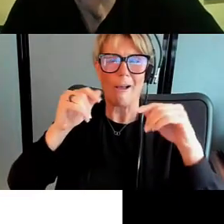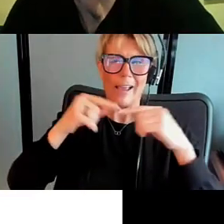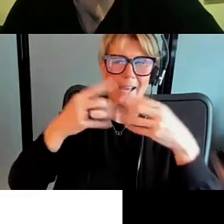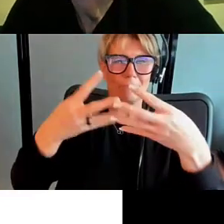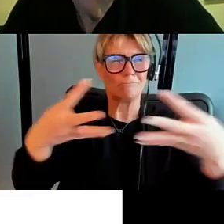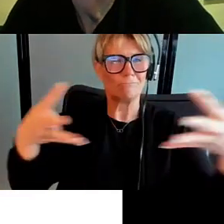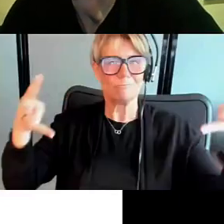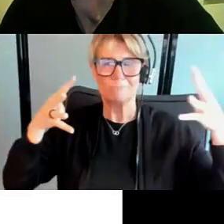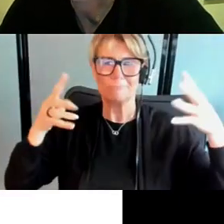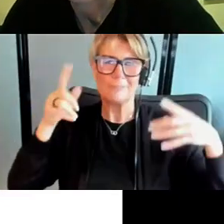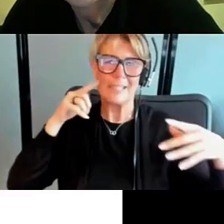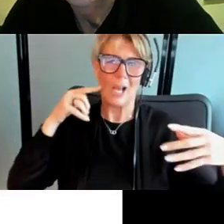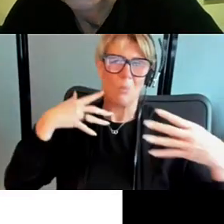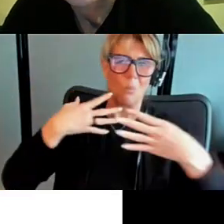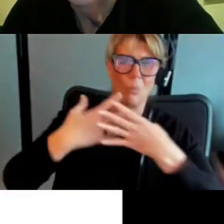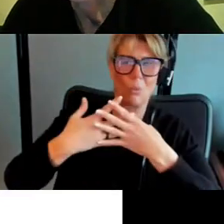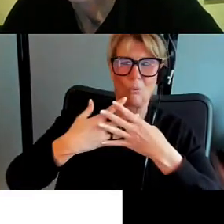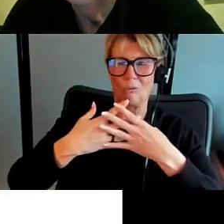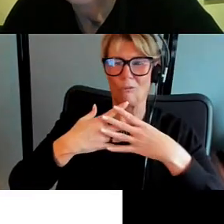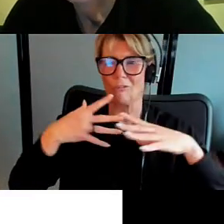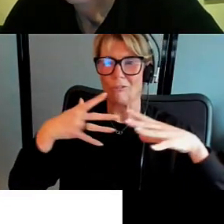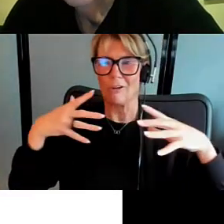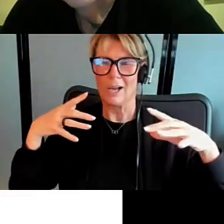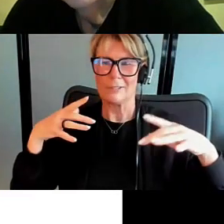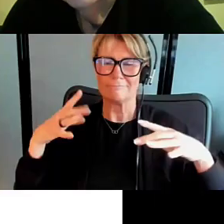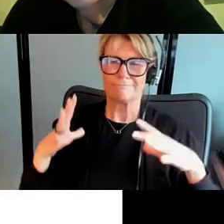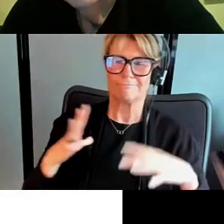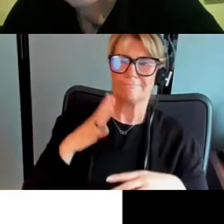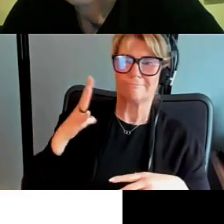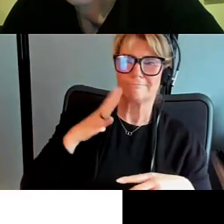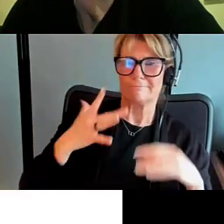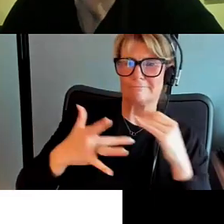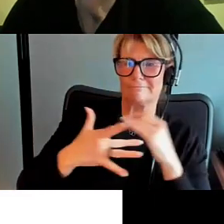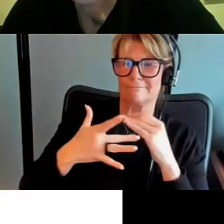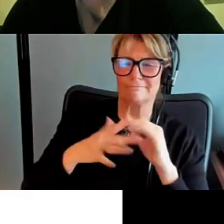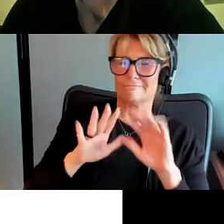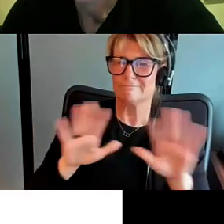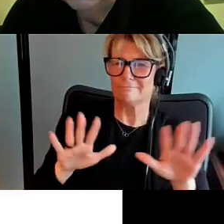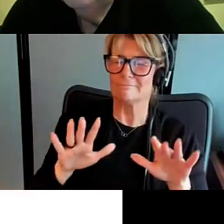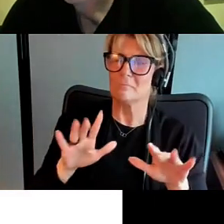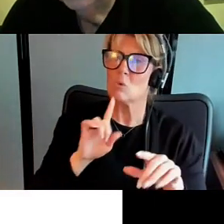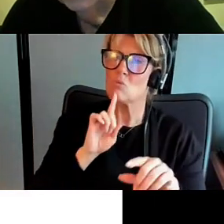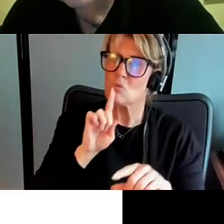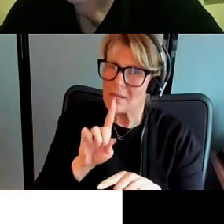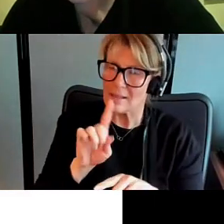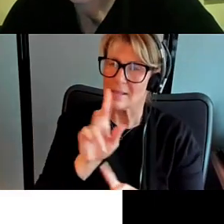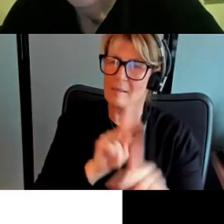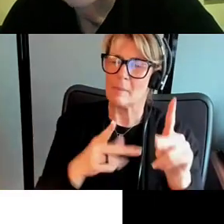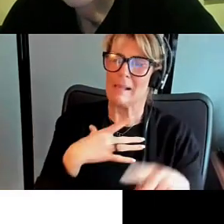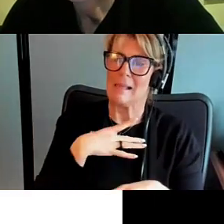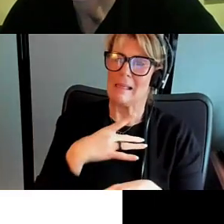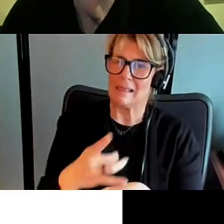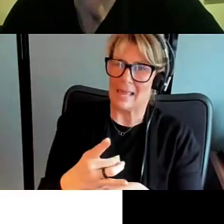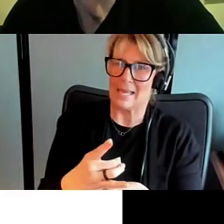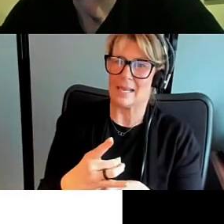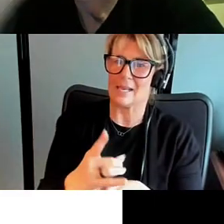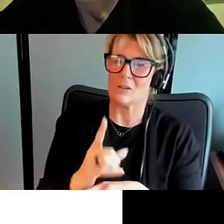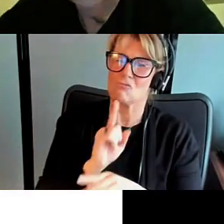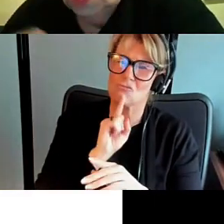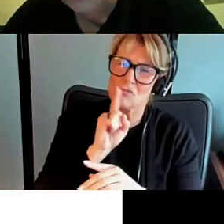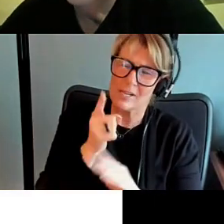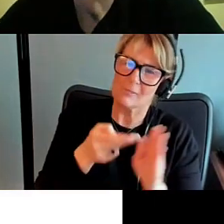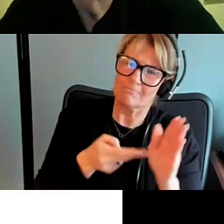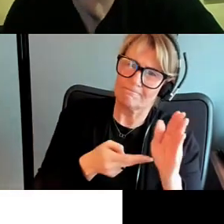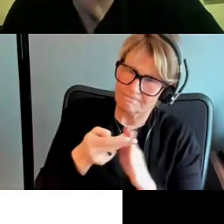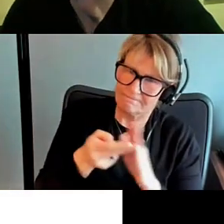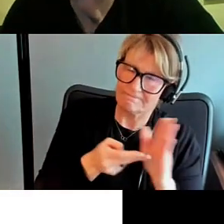to some people. It's very authentic. So there was a lot of editing done after. I had to